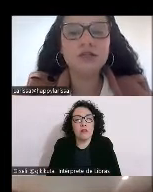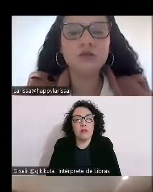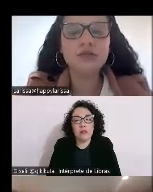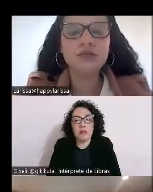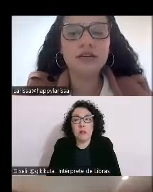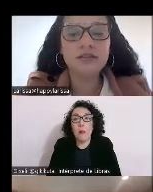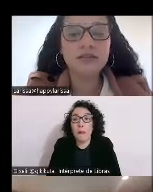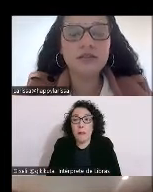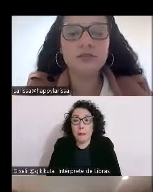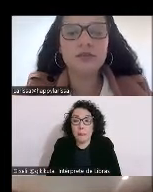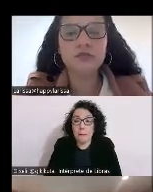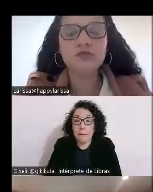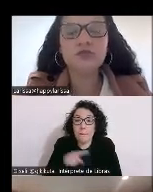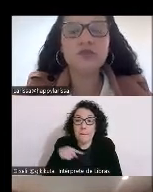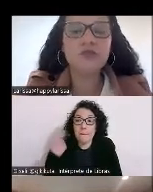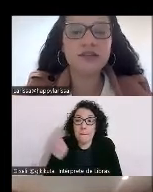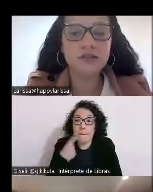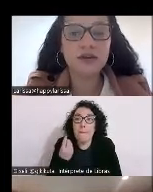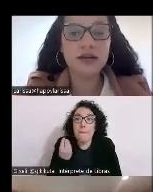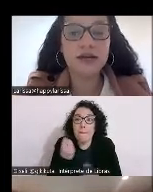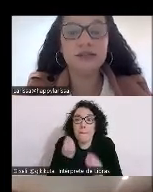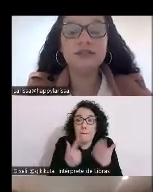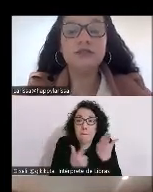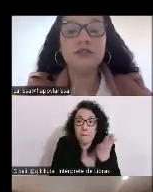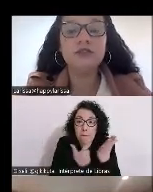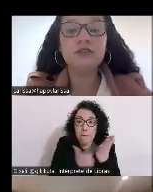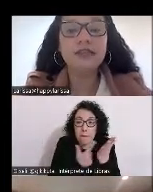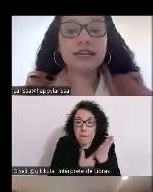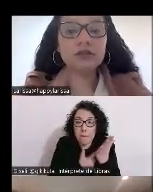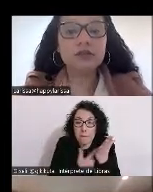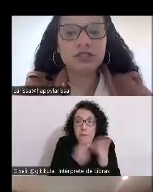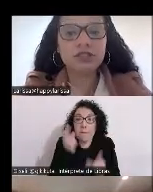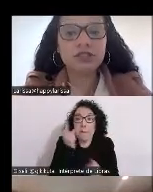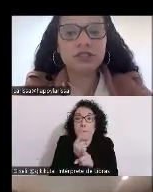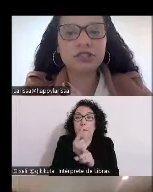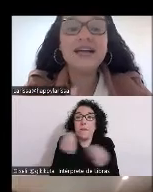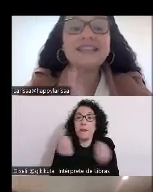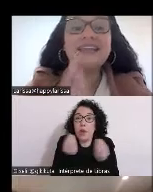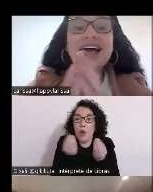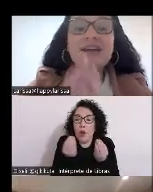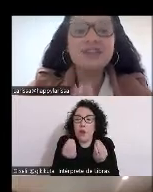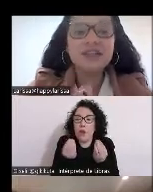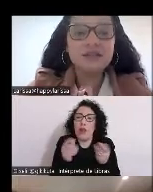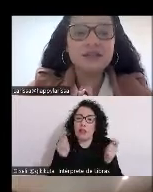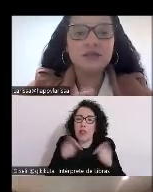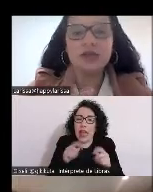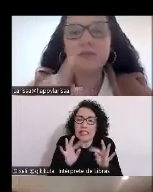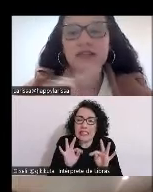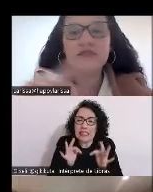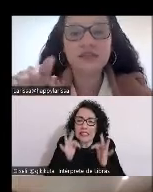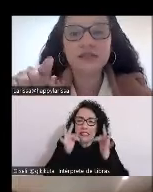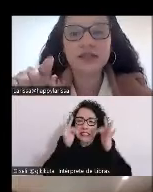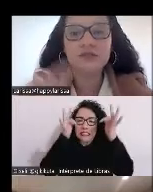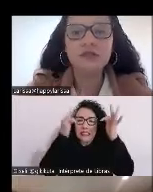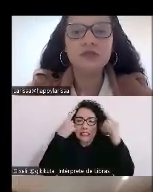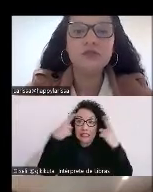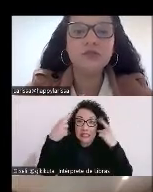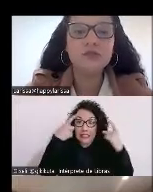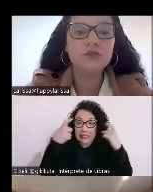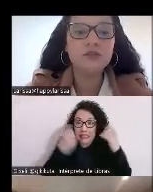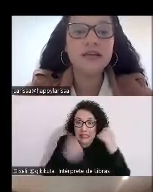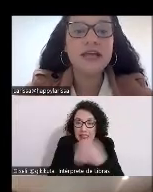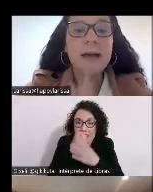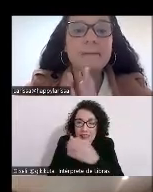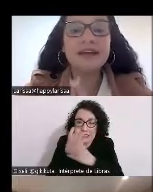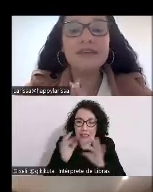eles encontraram esses livros do que fazer com a Kylie? Eles desenvolveram tecnologia para aplicar essa avaliação, que é a palavra assessment, que todo